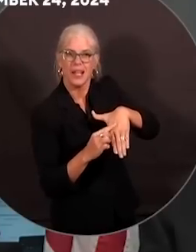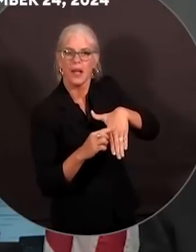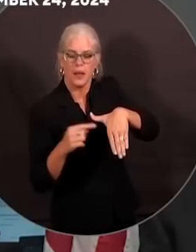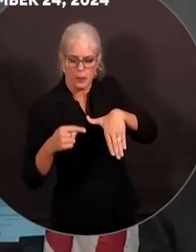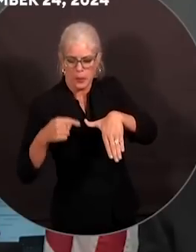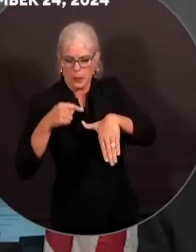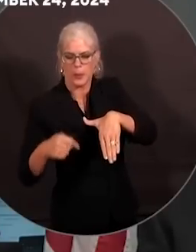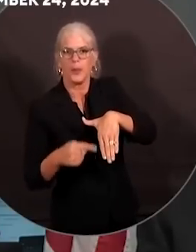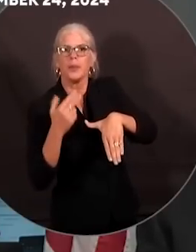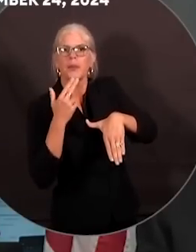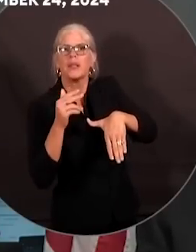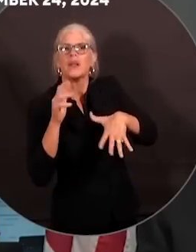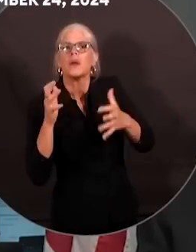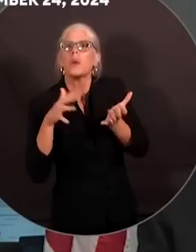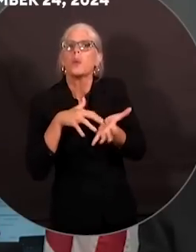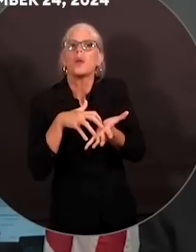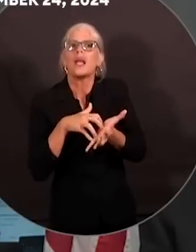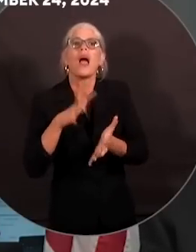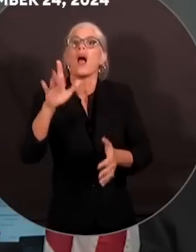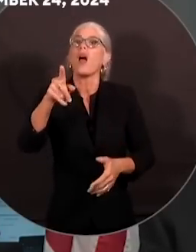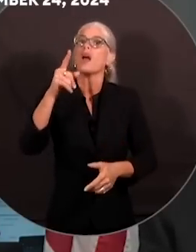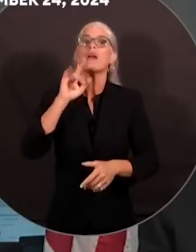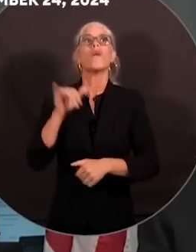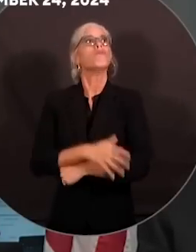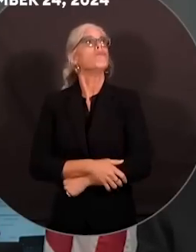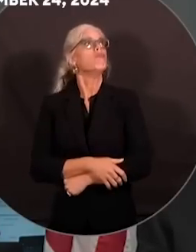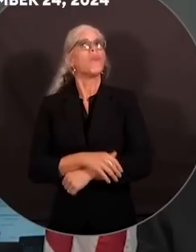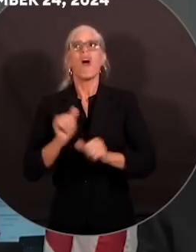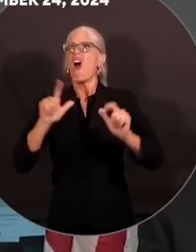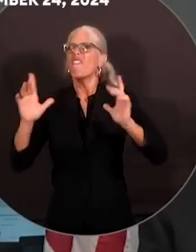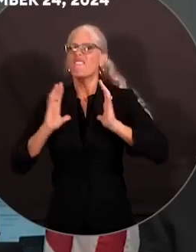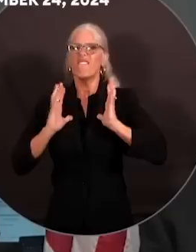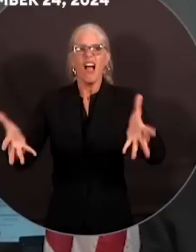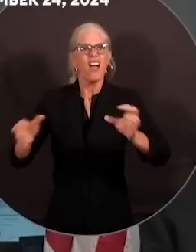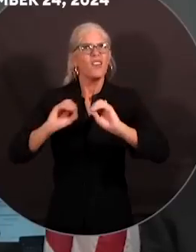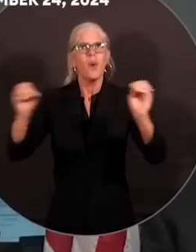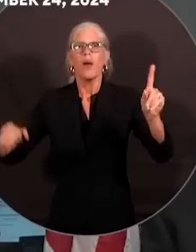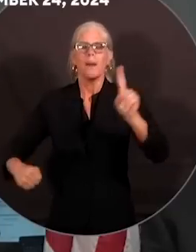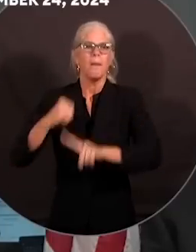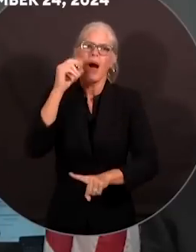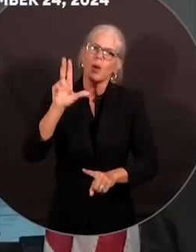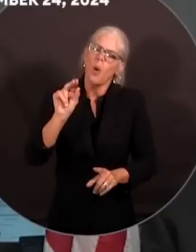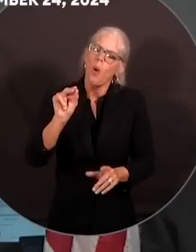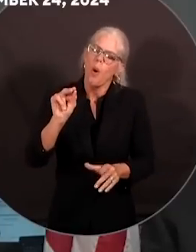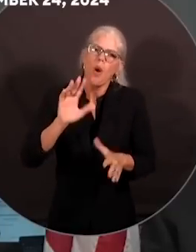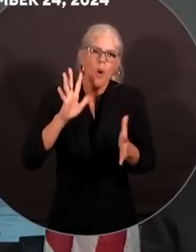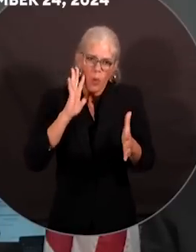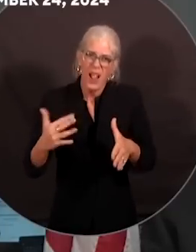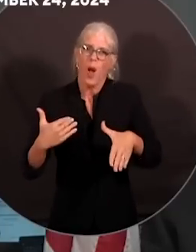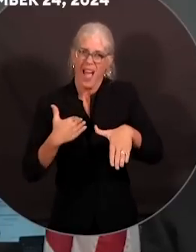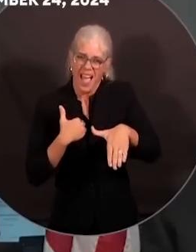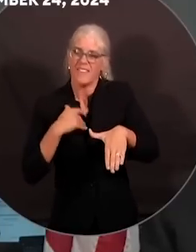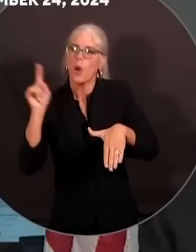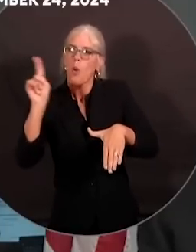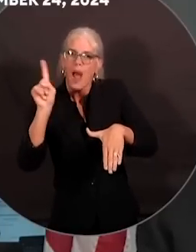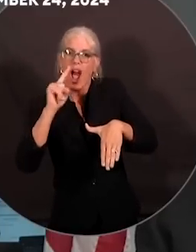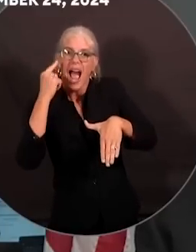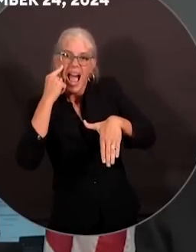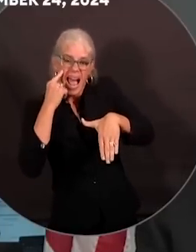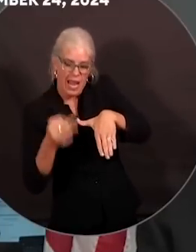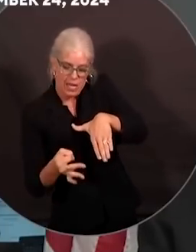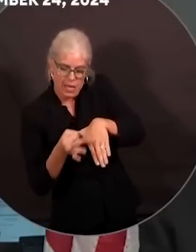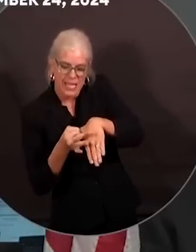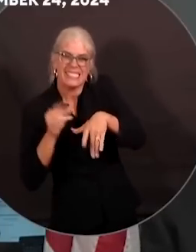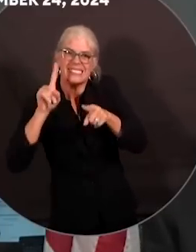would never see any impact, but it's much different than if you get a direct hit or if you're on the east side of the storm. If Tallahassee's on the east side of the